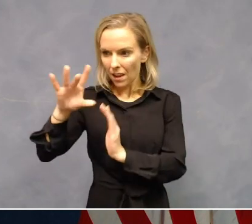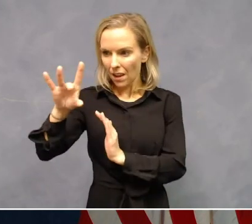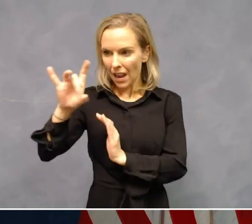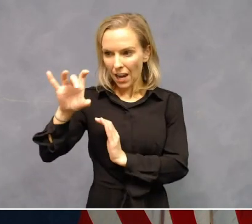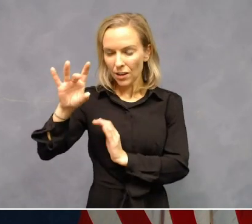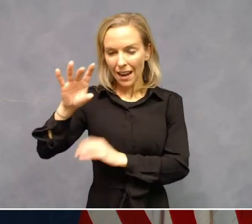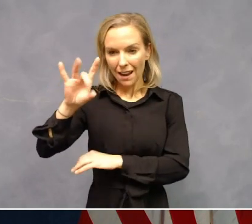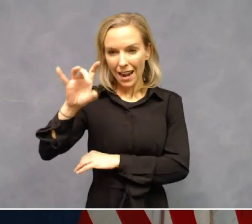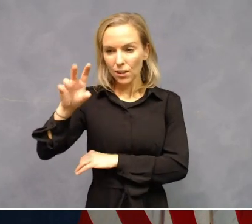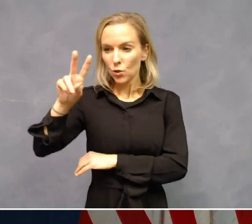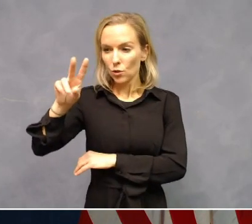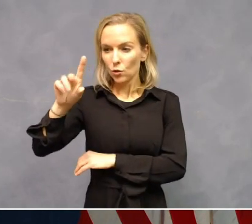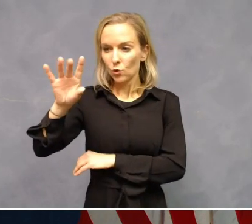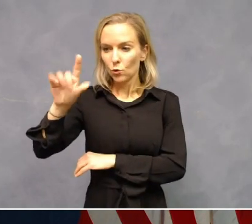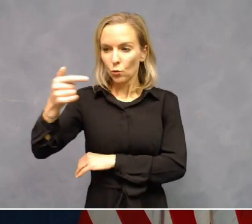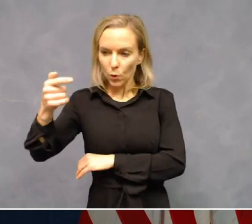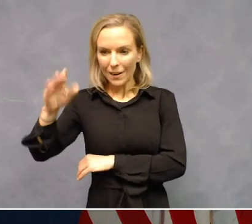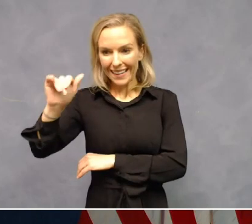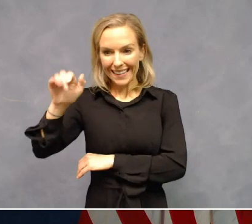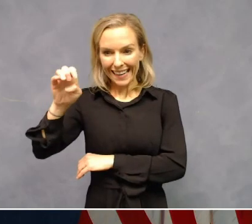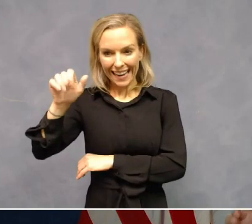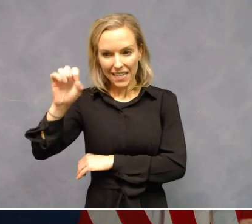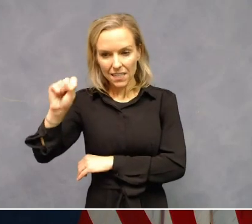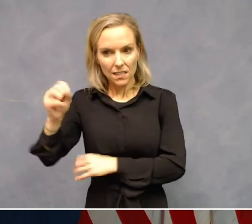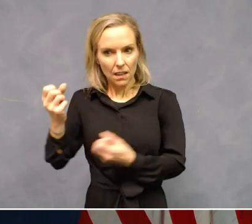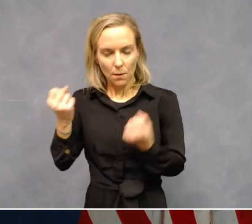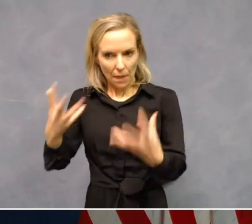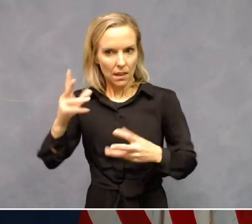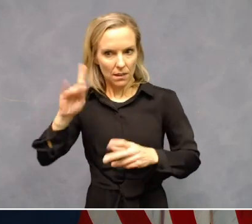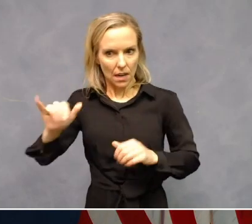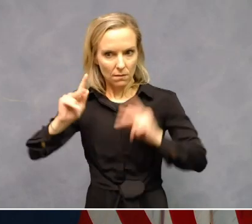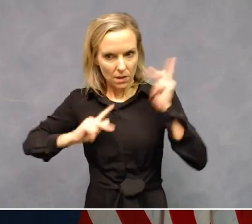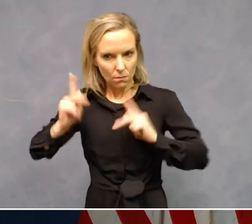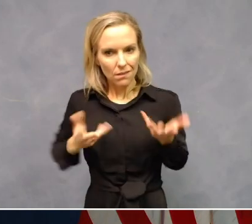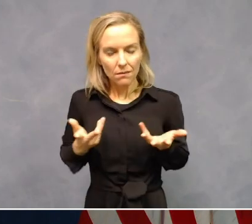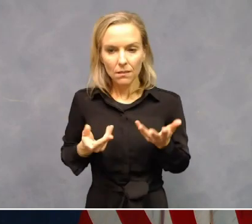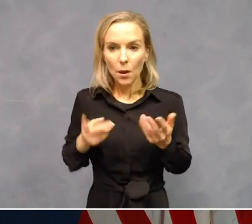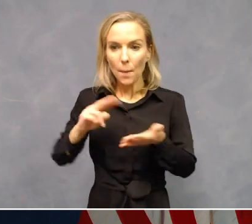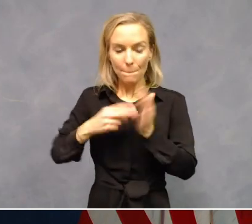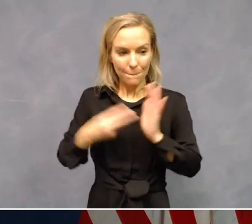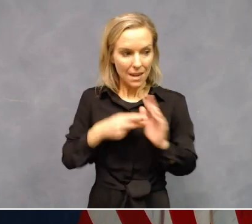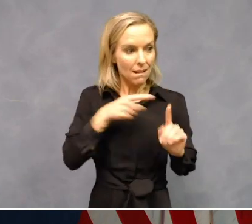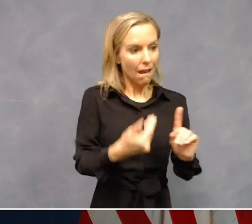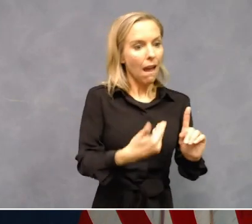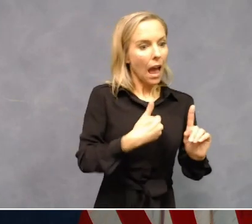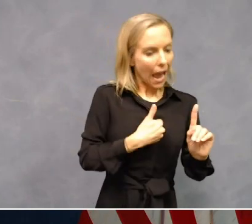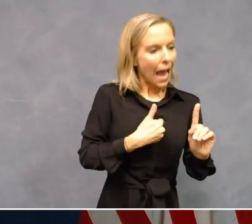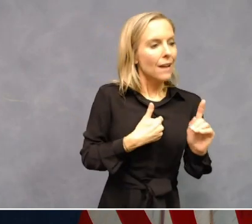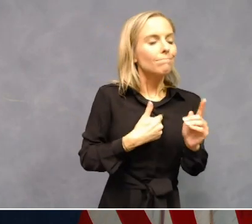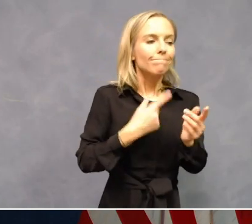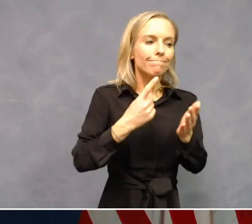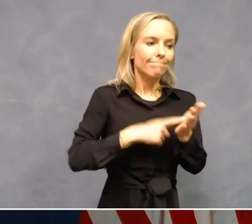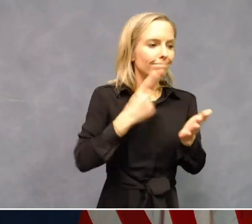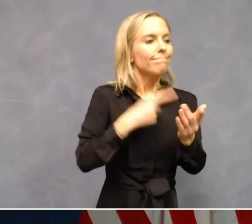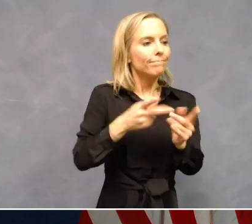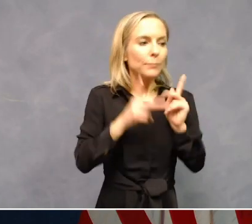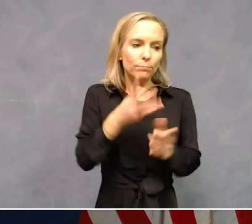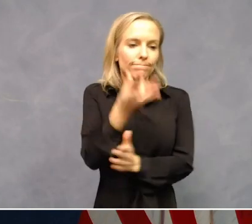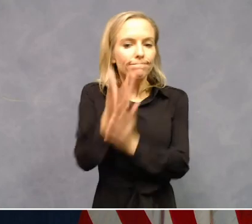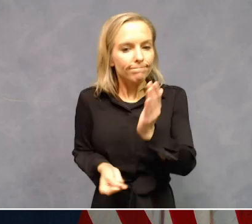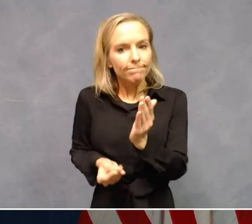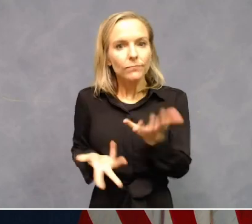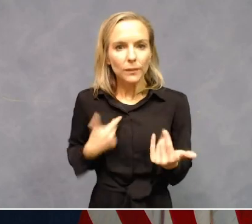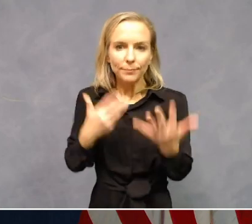of Kentuckians. And as you know, deaths follow cases. And so today I'm sad,